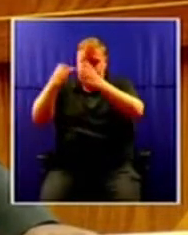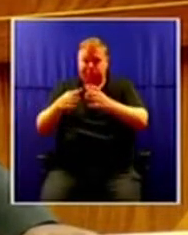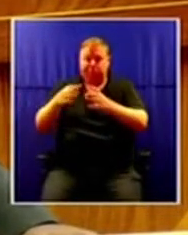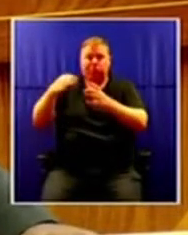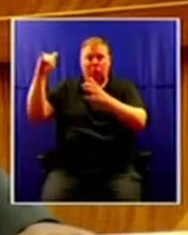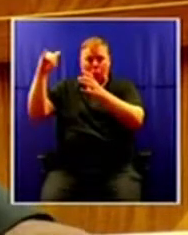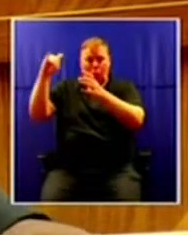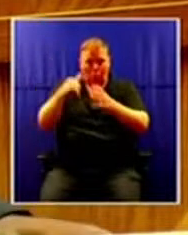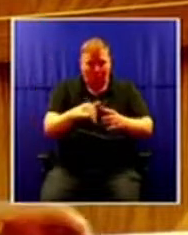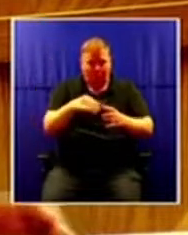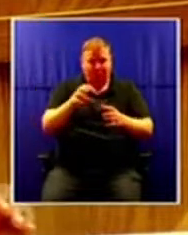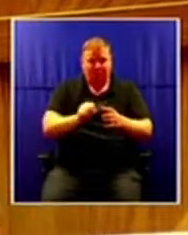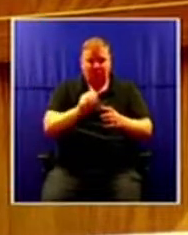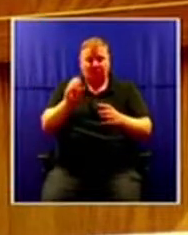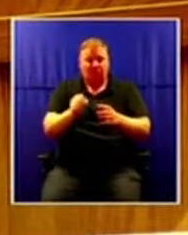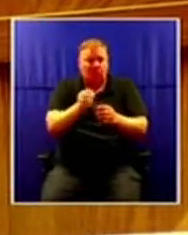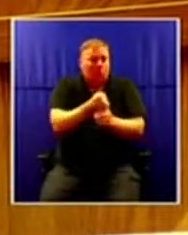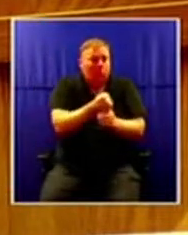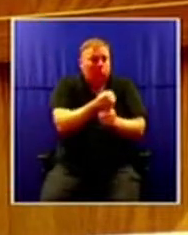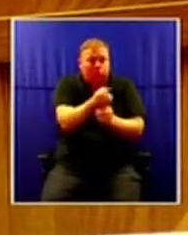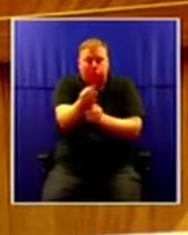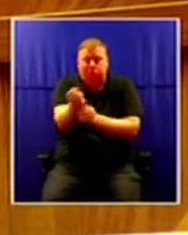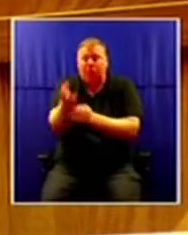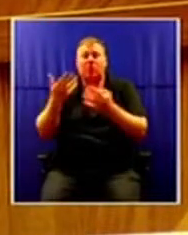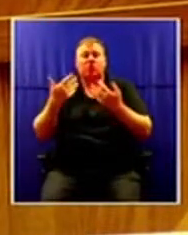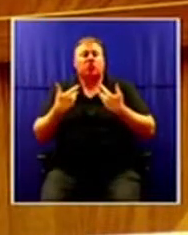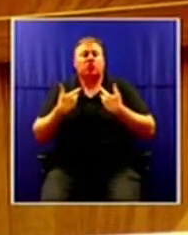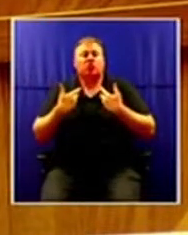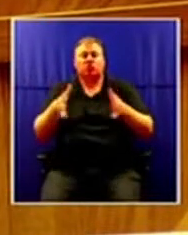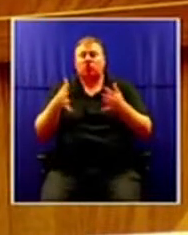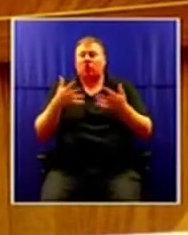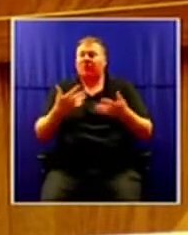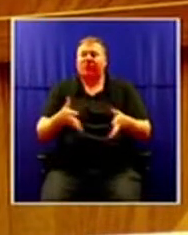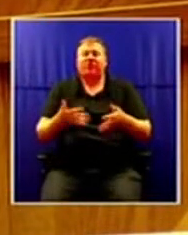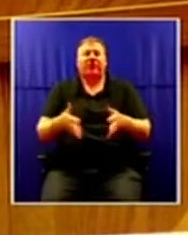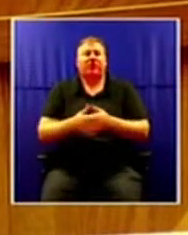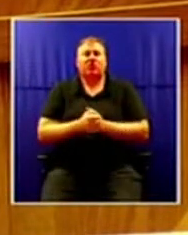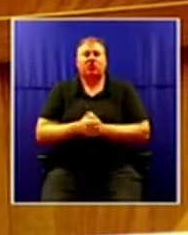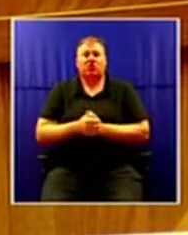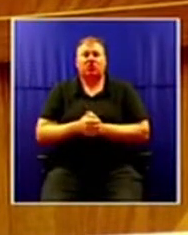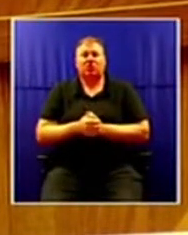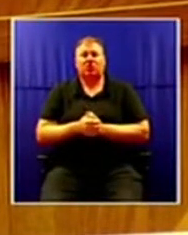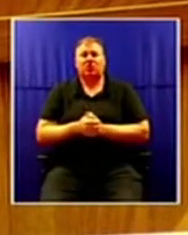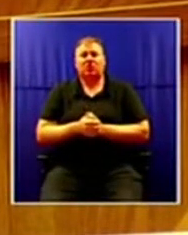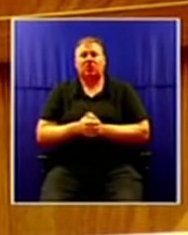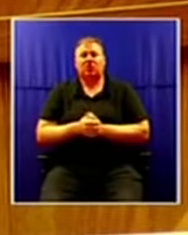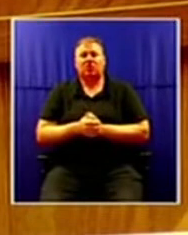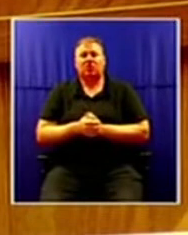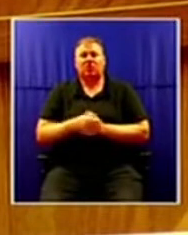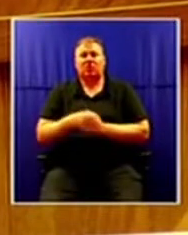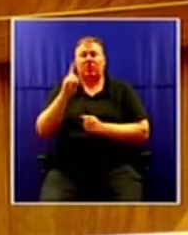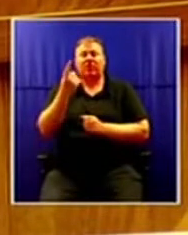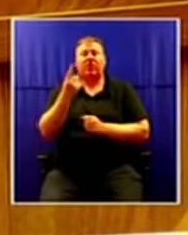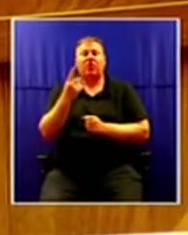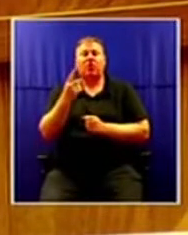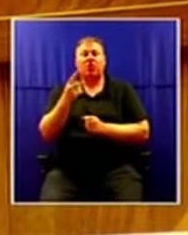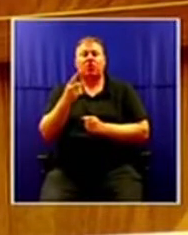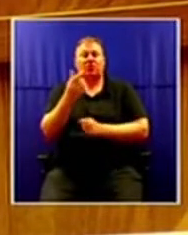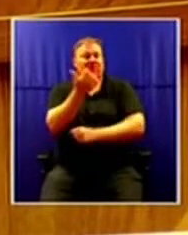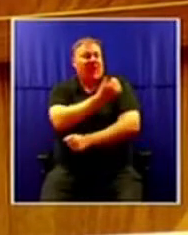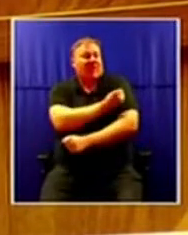COVID-19 vaccine, the first COVID-19 vaccine was administered in our